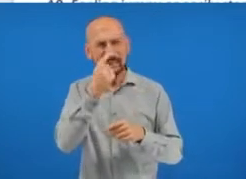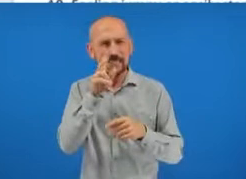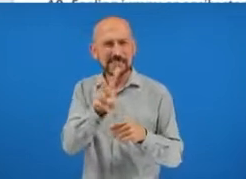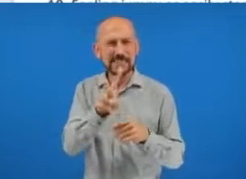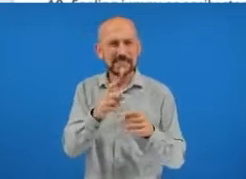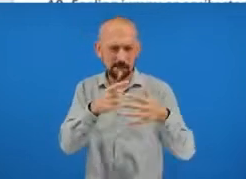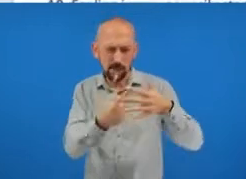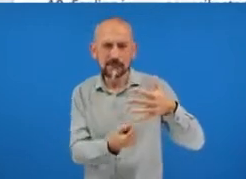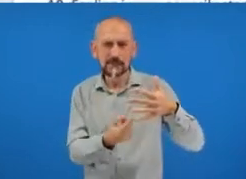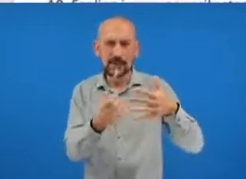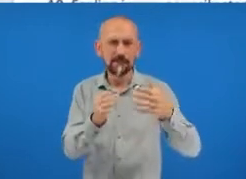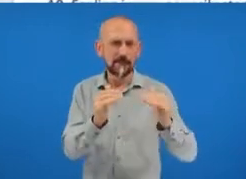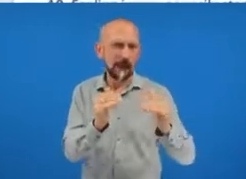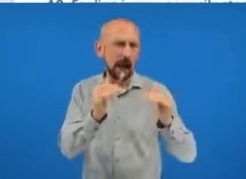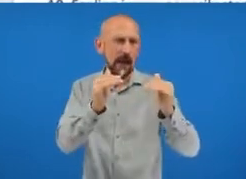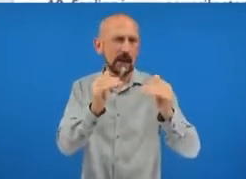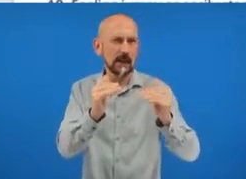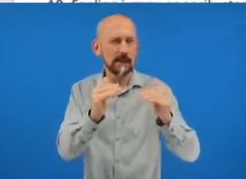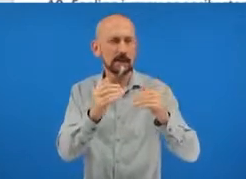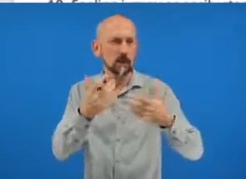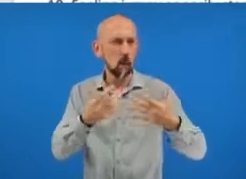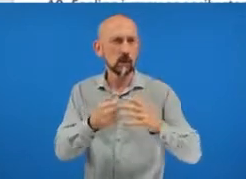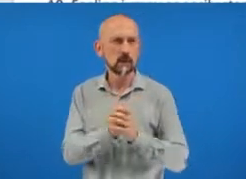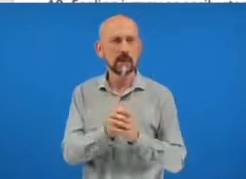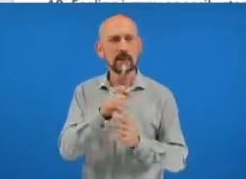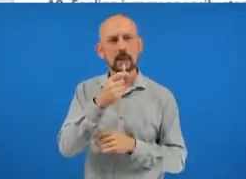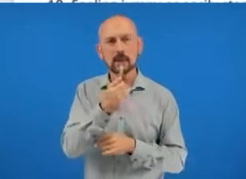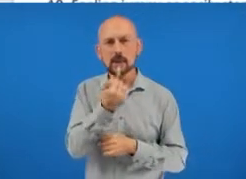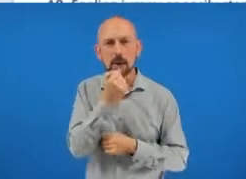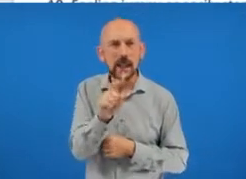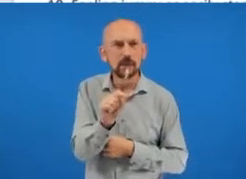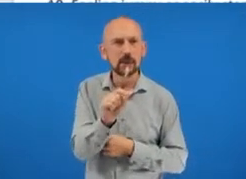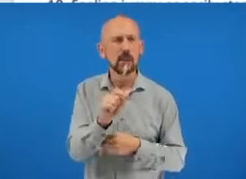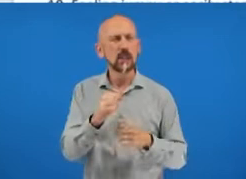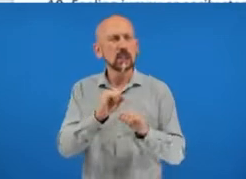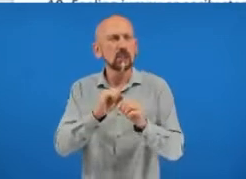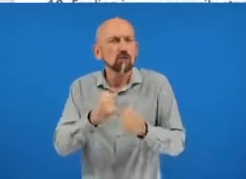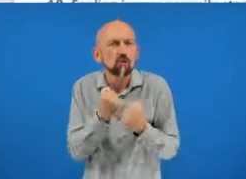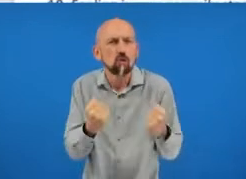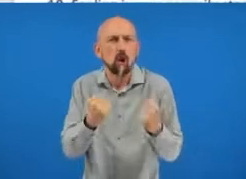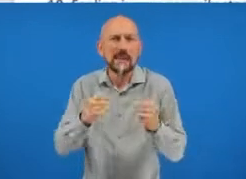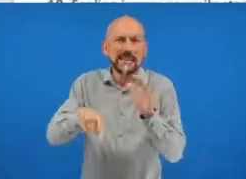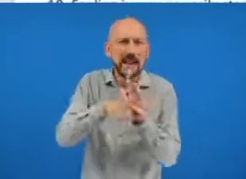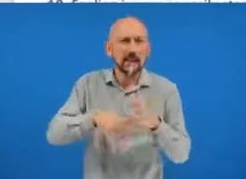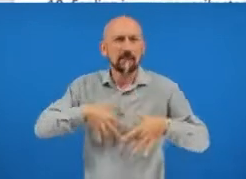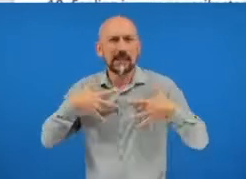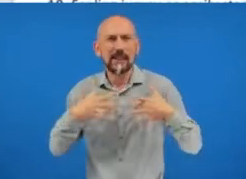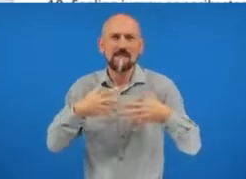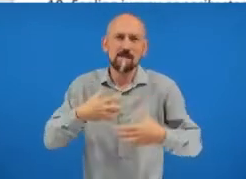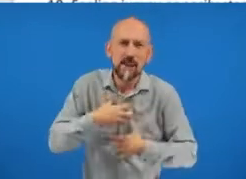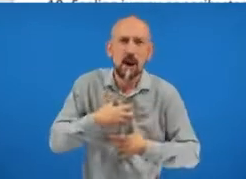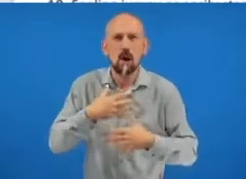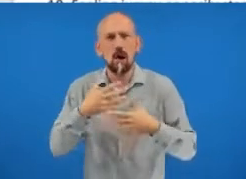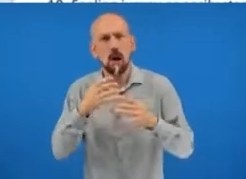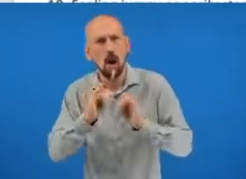here on statement 11, having strong negative feelings such as fear, horror, anger or guilt or shame, loss